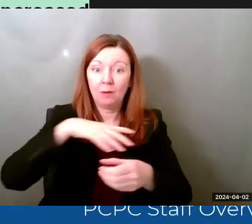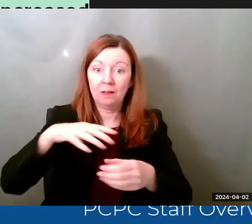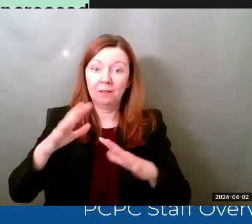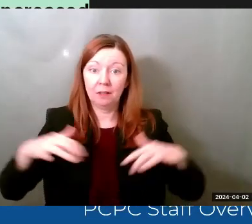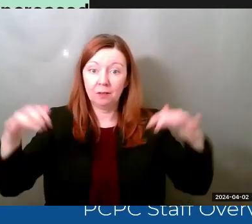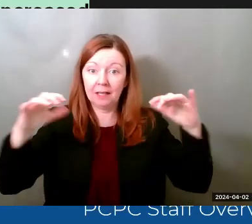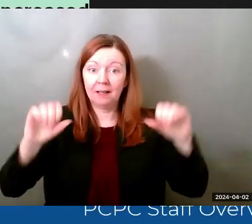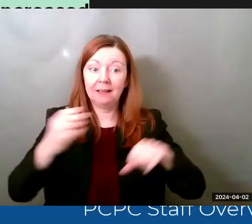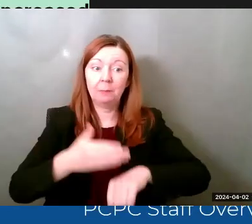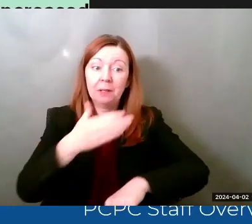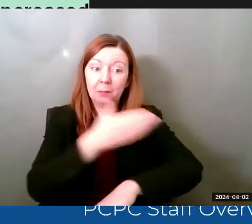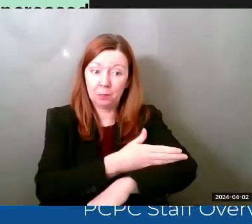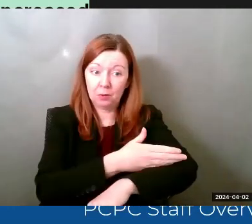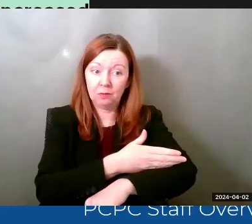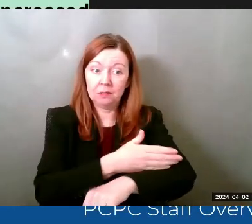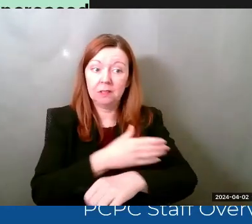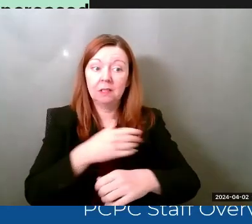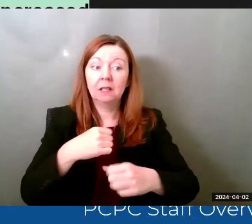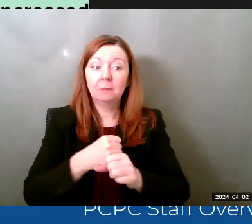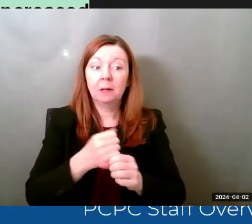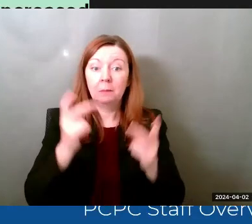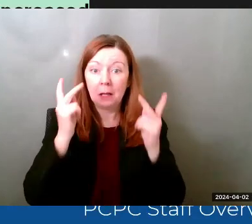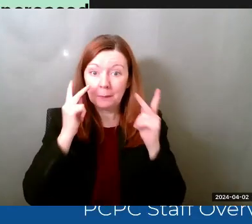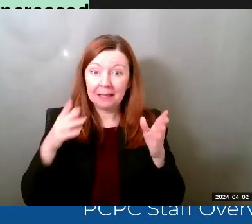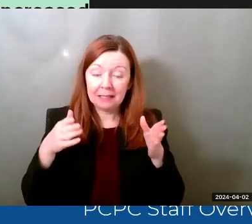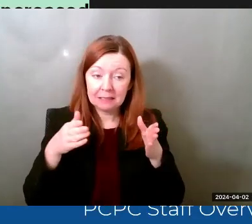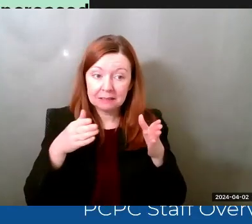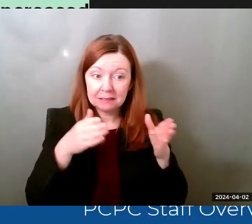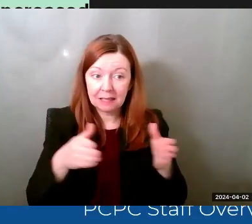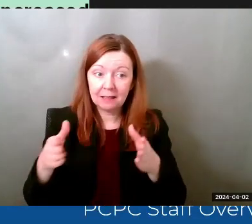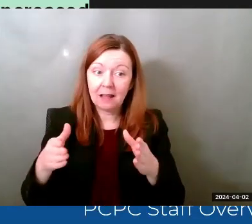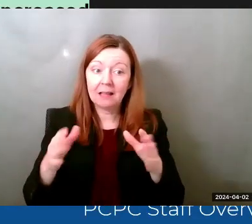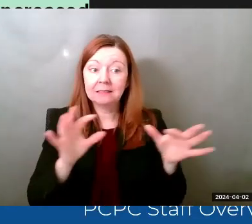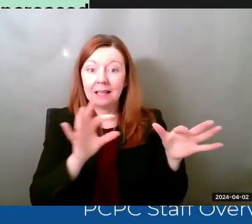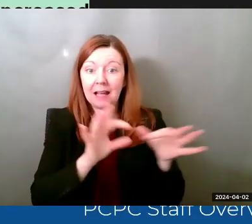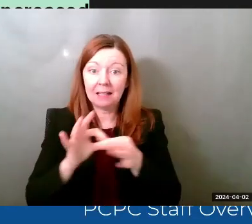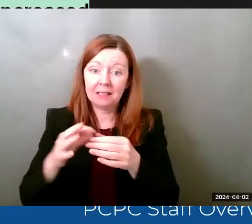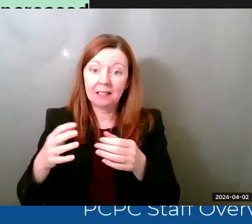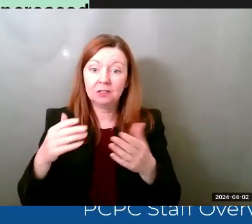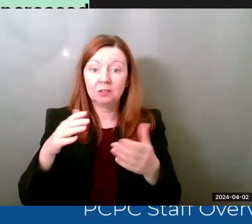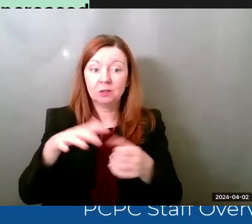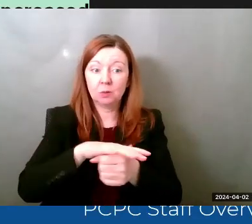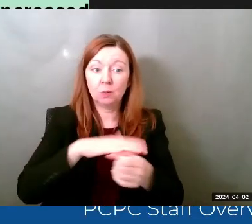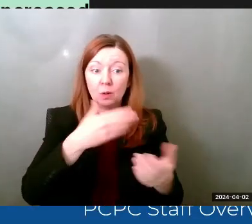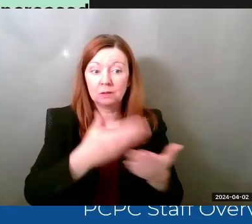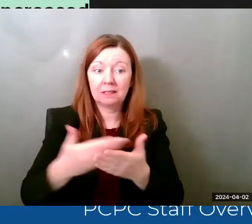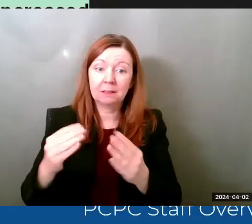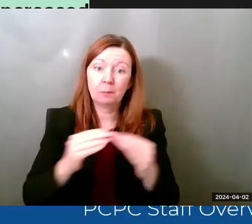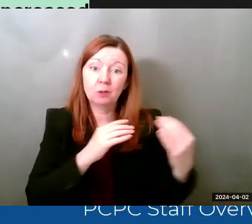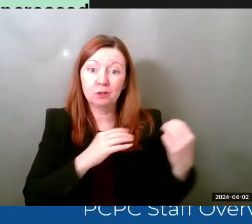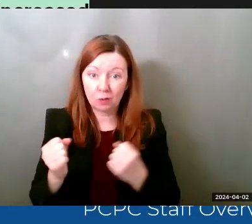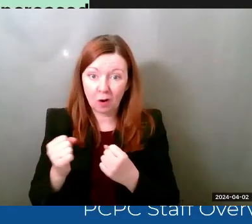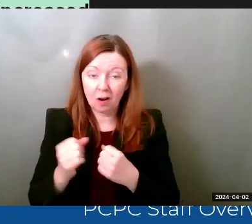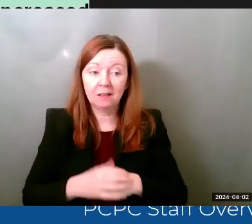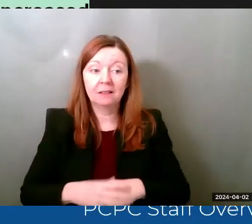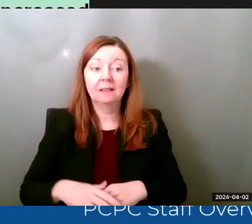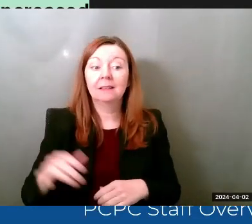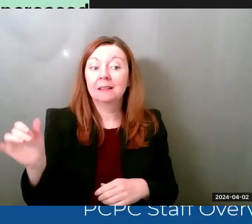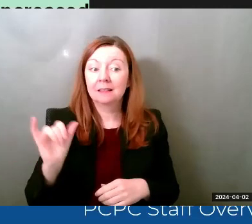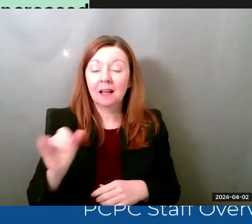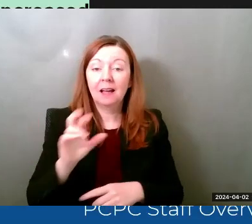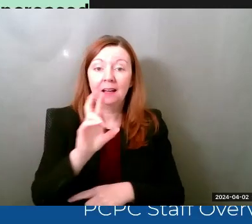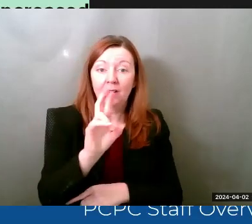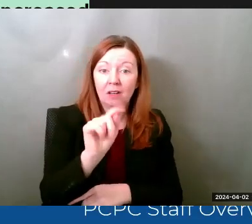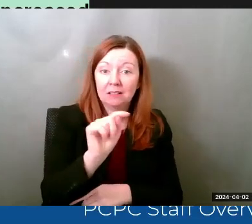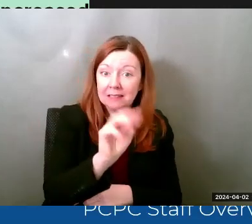be improved by strengthening sight lines and connections to local destinations, such as the